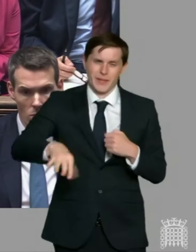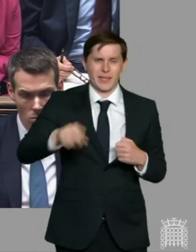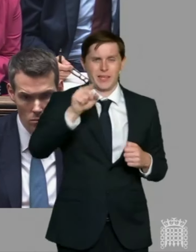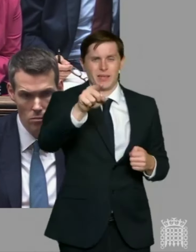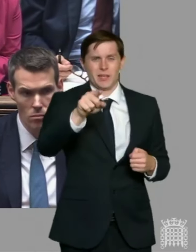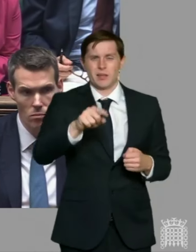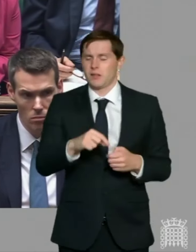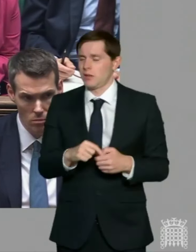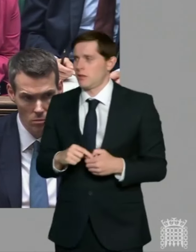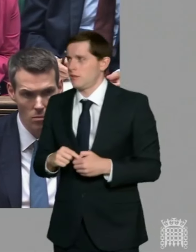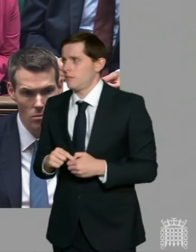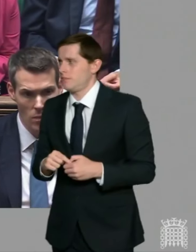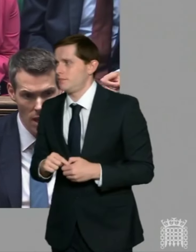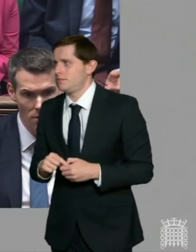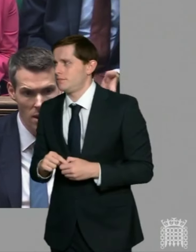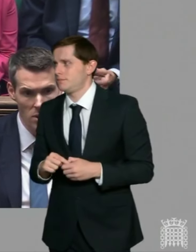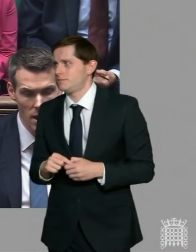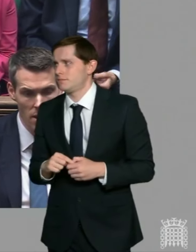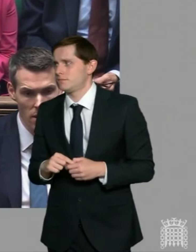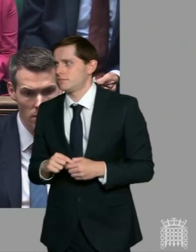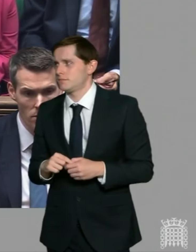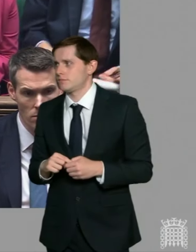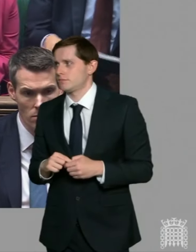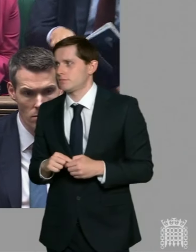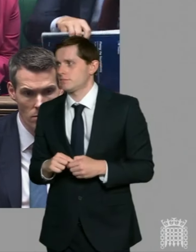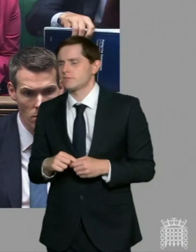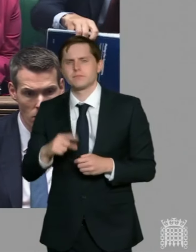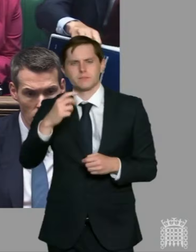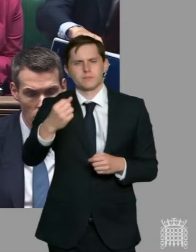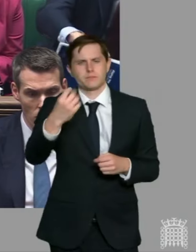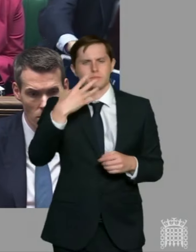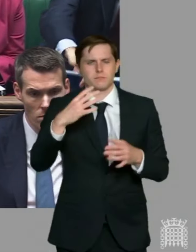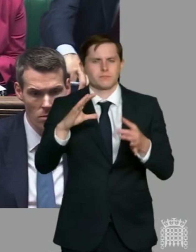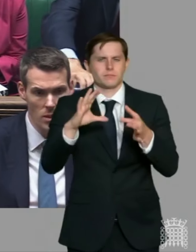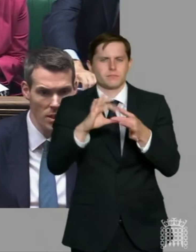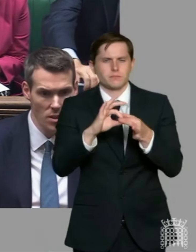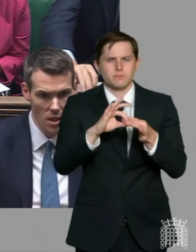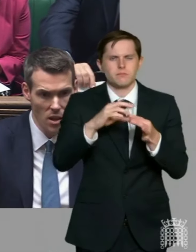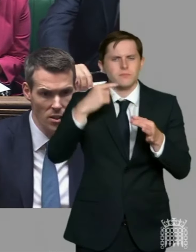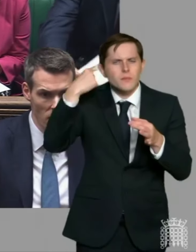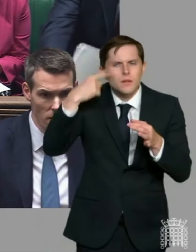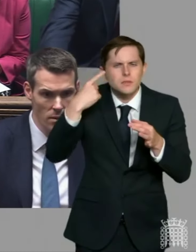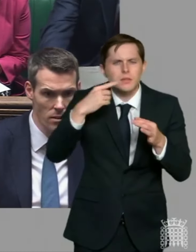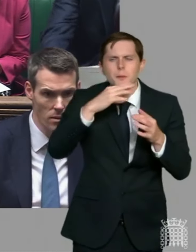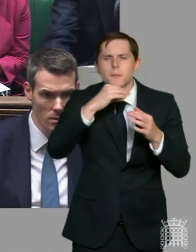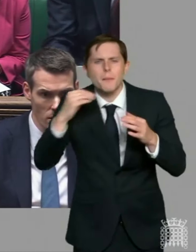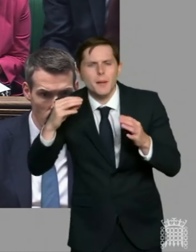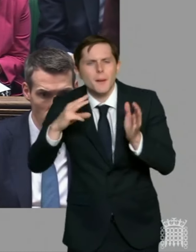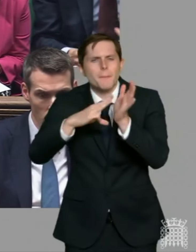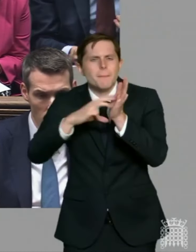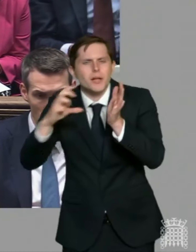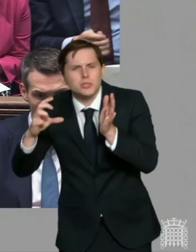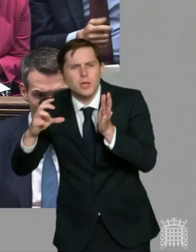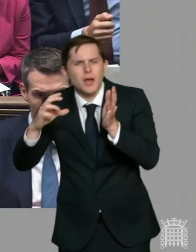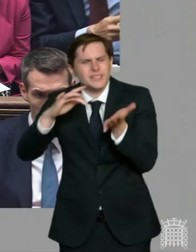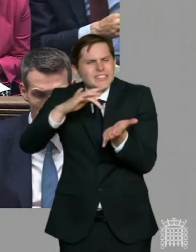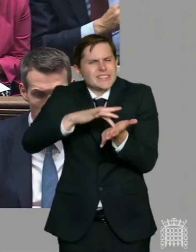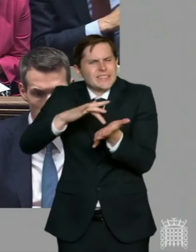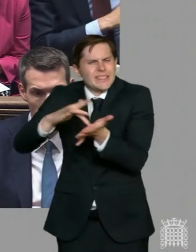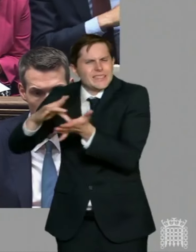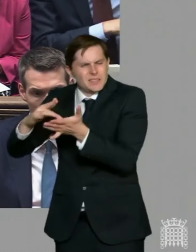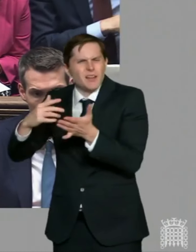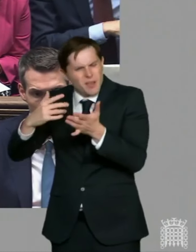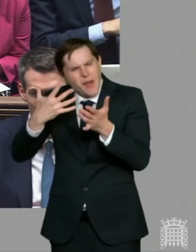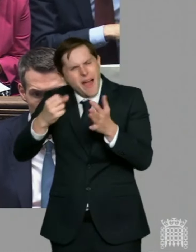area, there is increases in the targets. And can I remind honourable members that we inherited the most acute